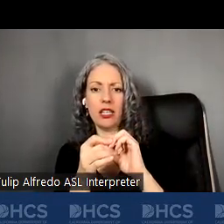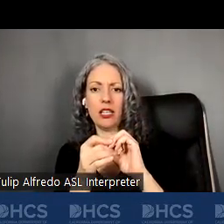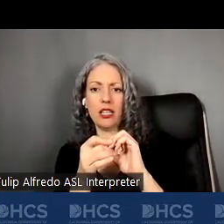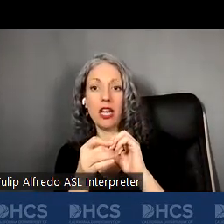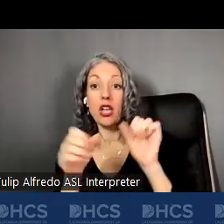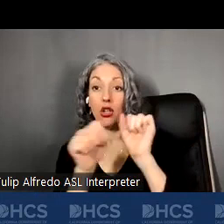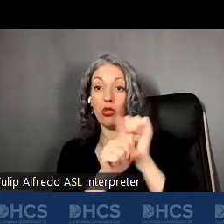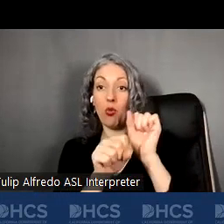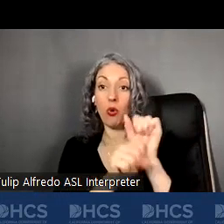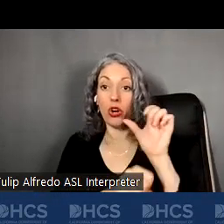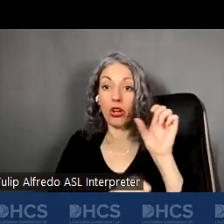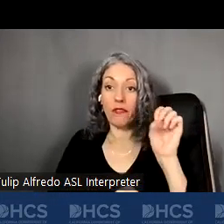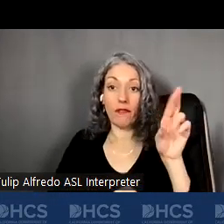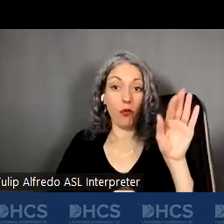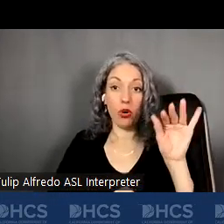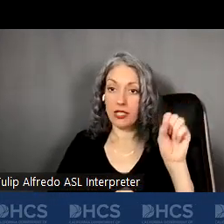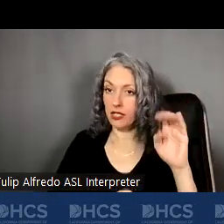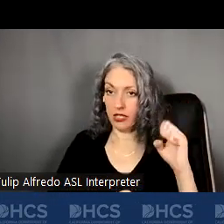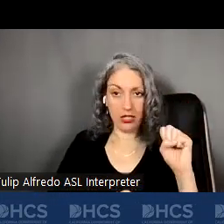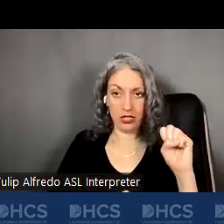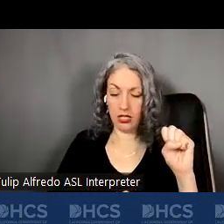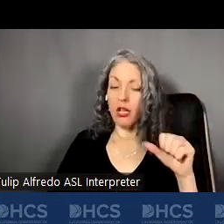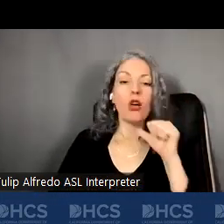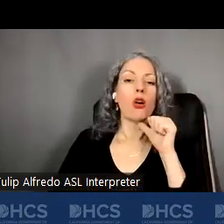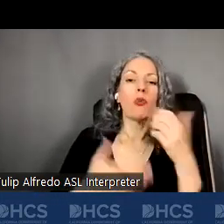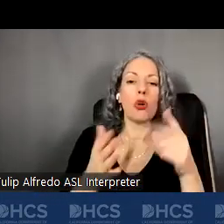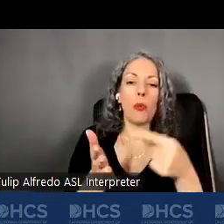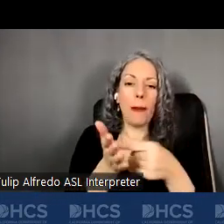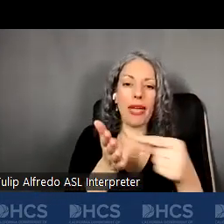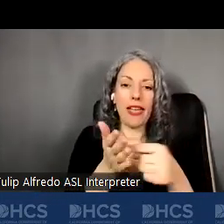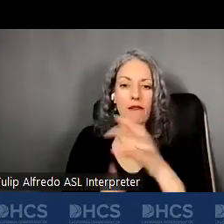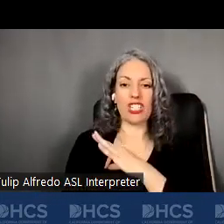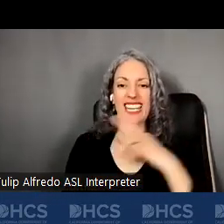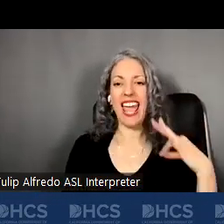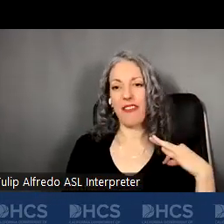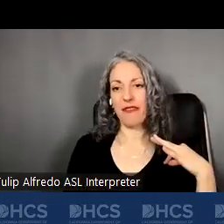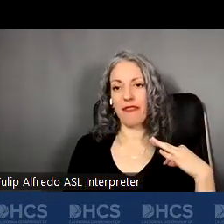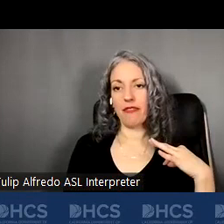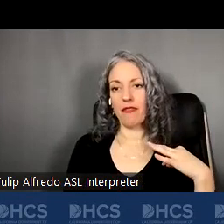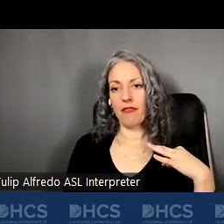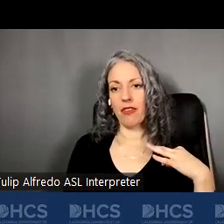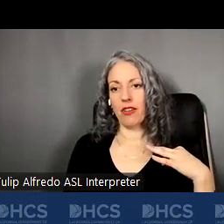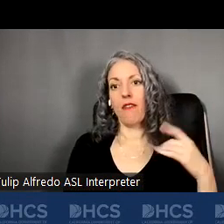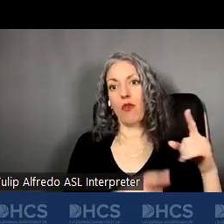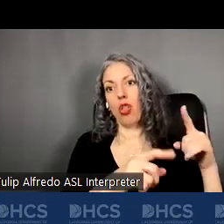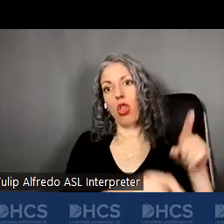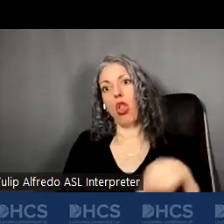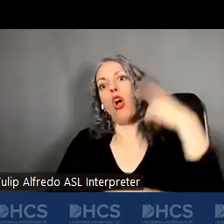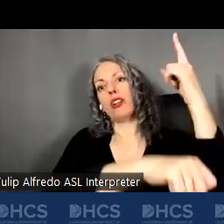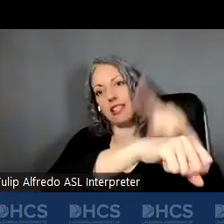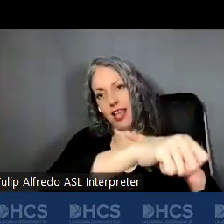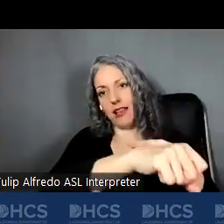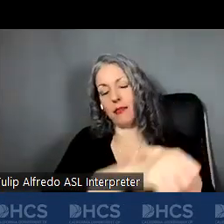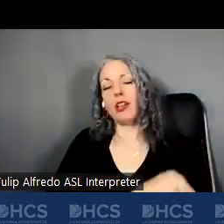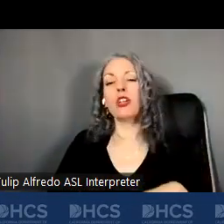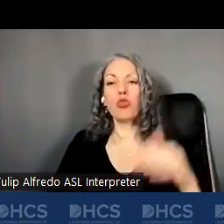workforce, as we don't want to necessarily be paying for staff, for a very long time. So there is a